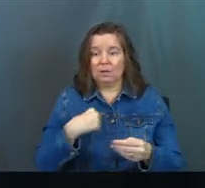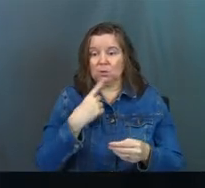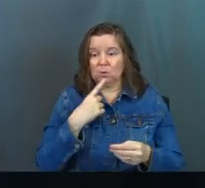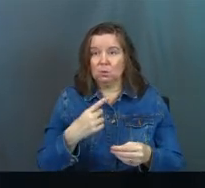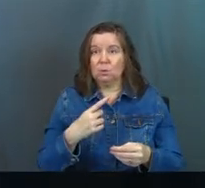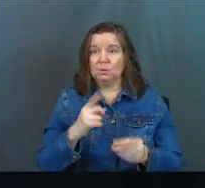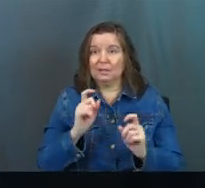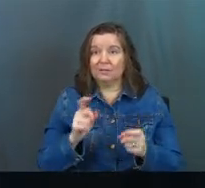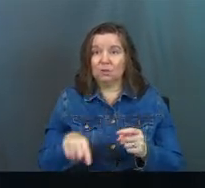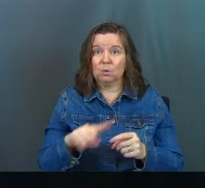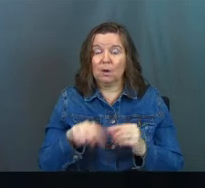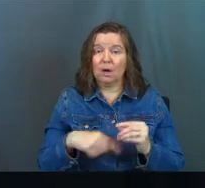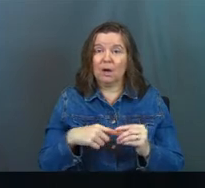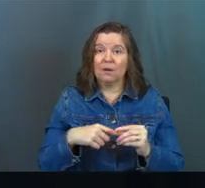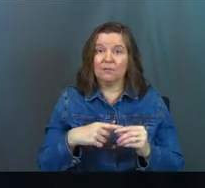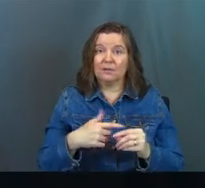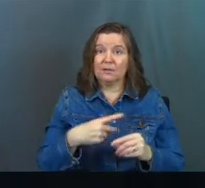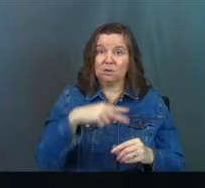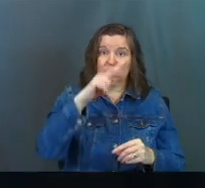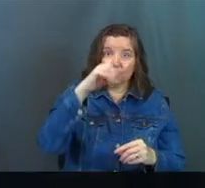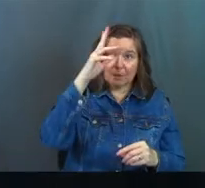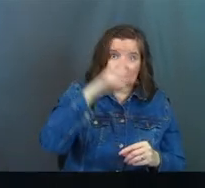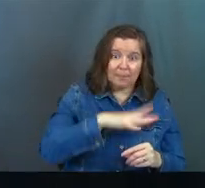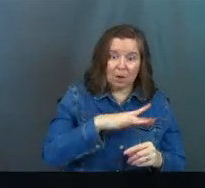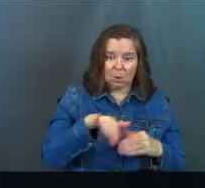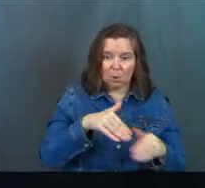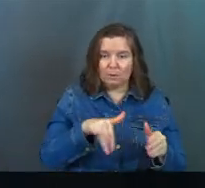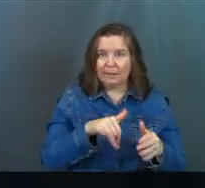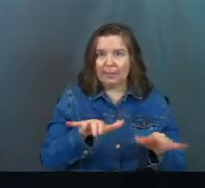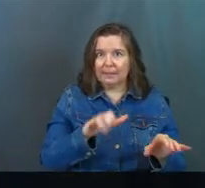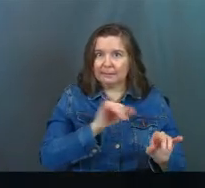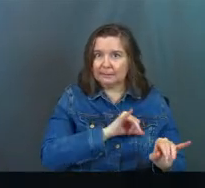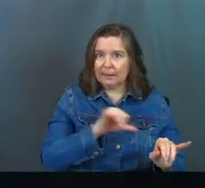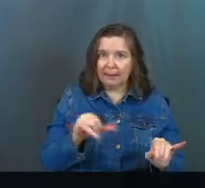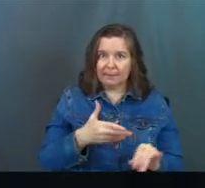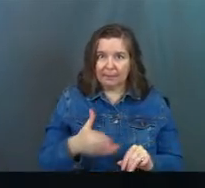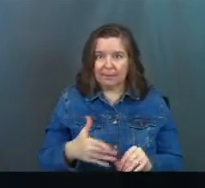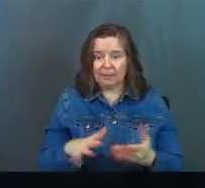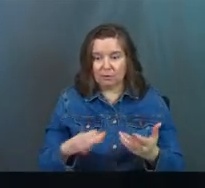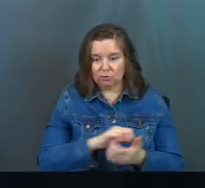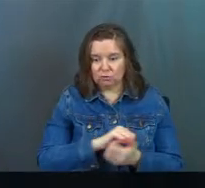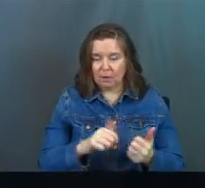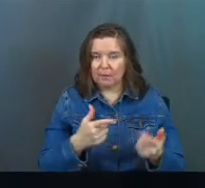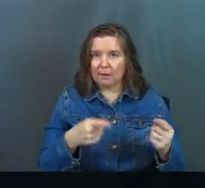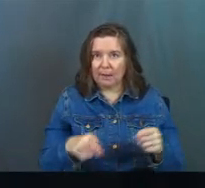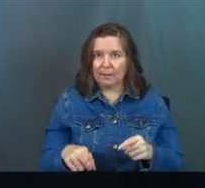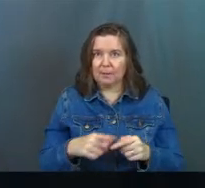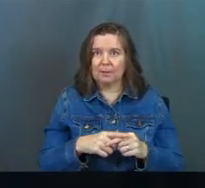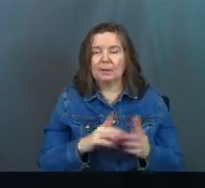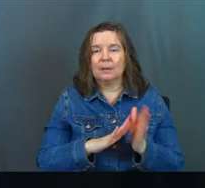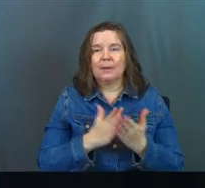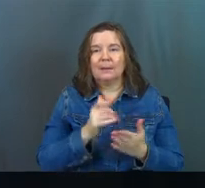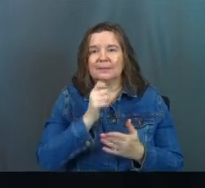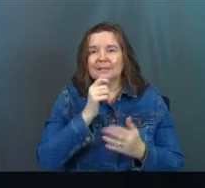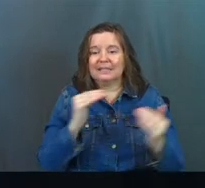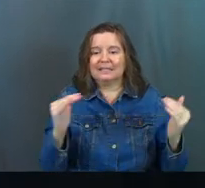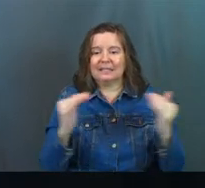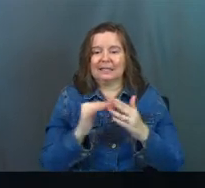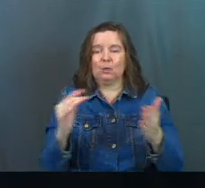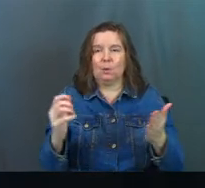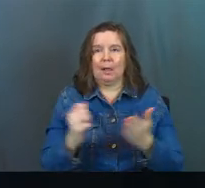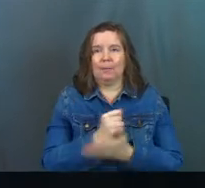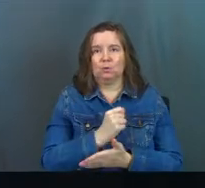to you, give to you of the blockhead men who walked this path, the destruction that came about. The Bible is an